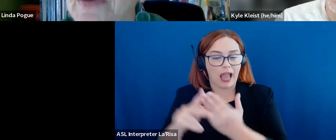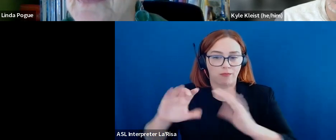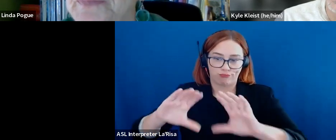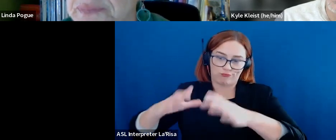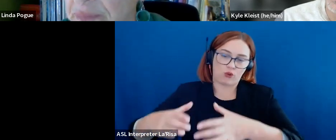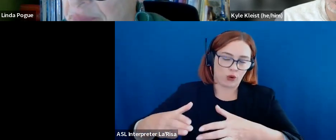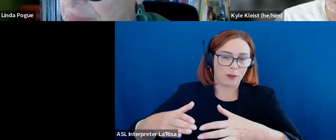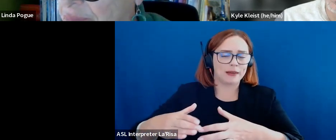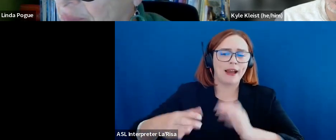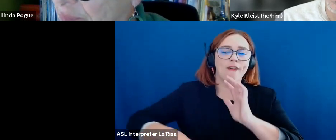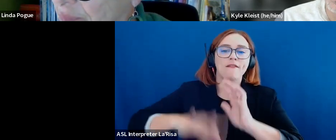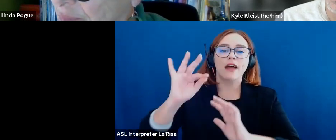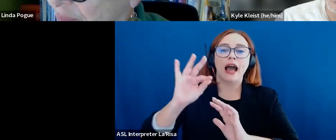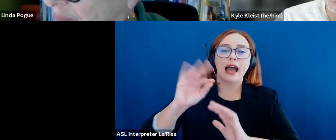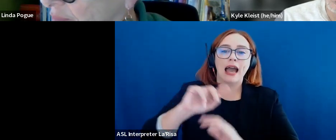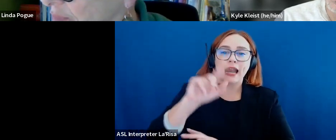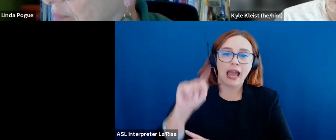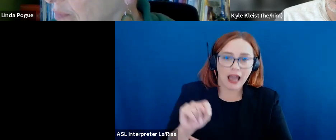really